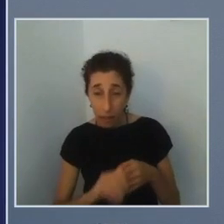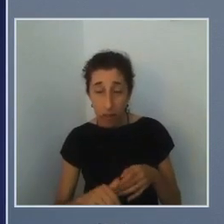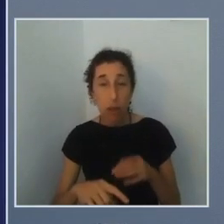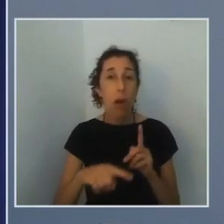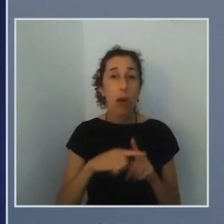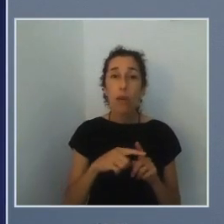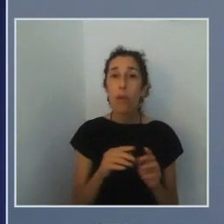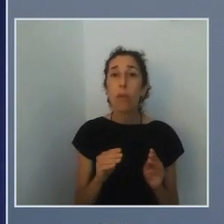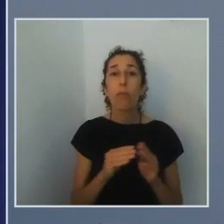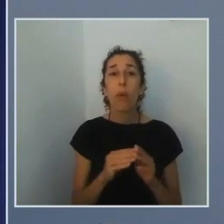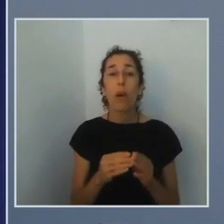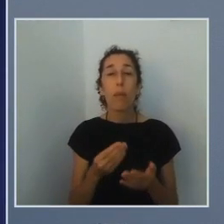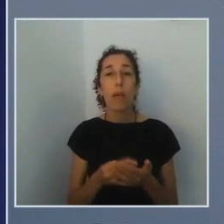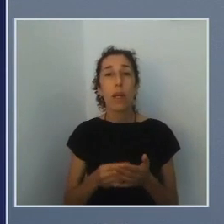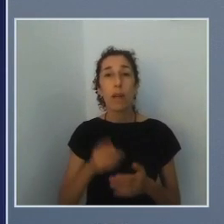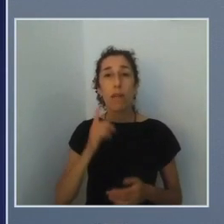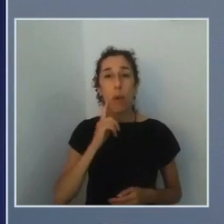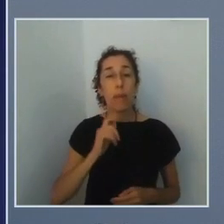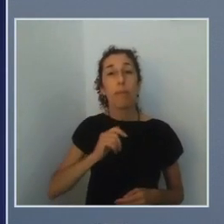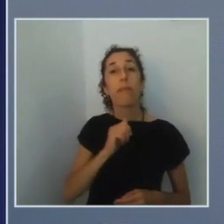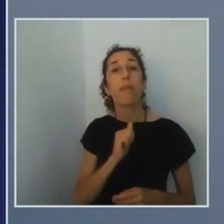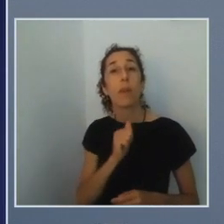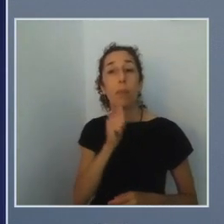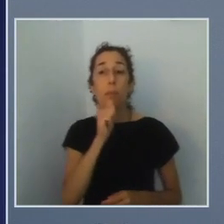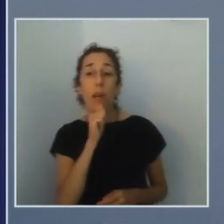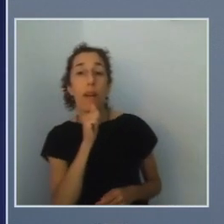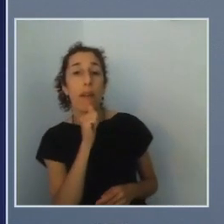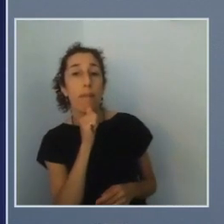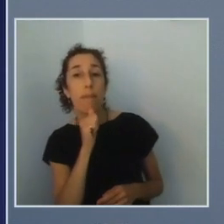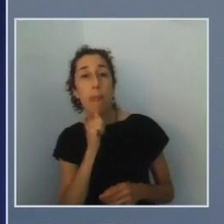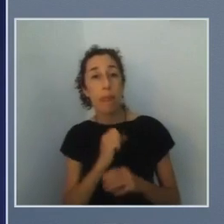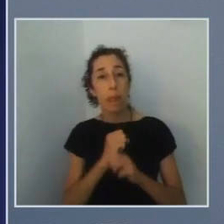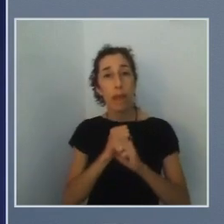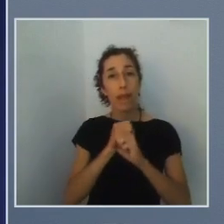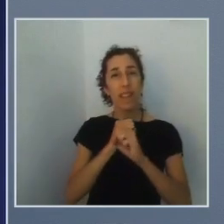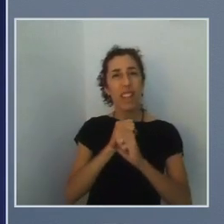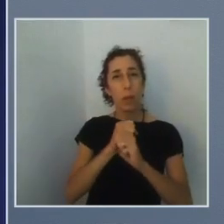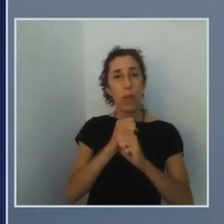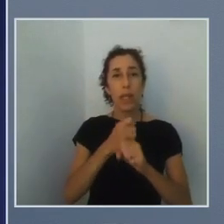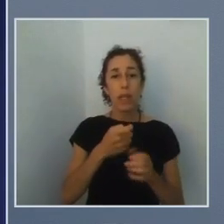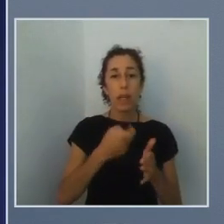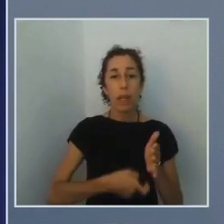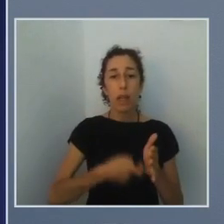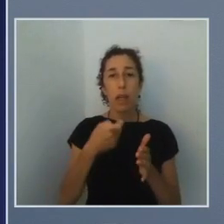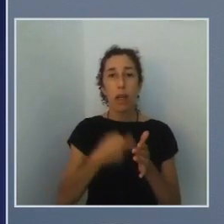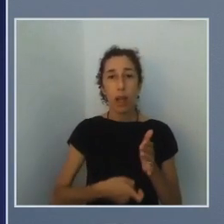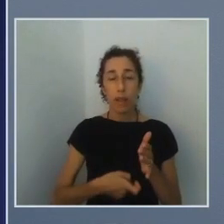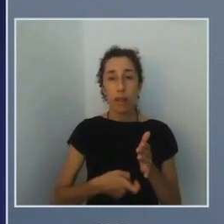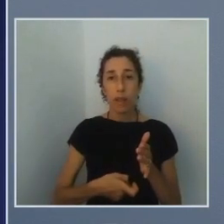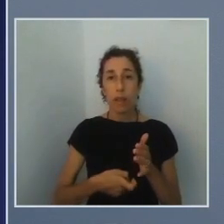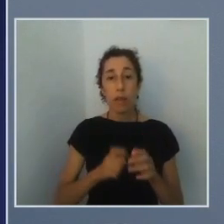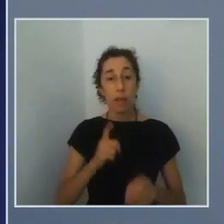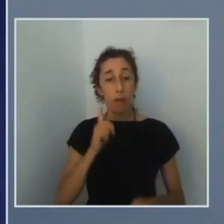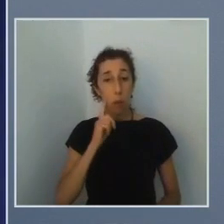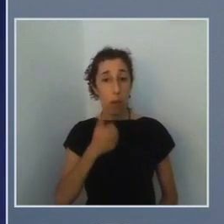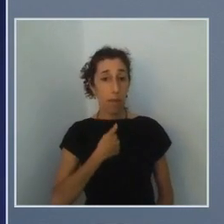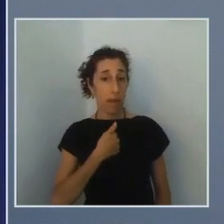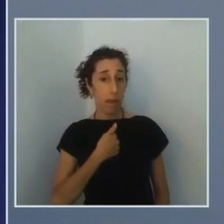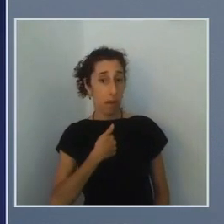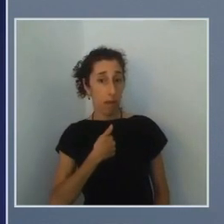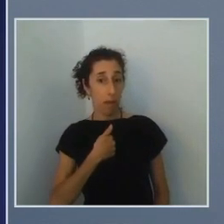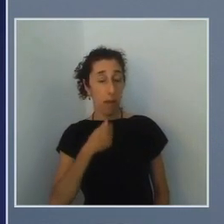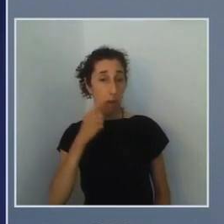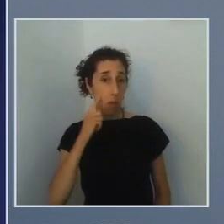costs for himself and his family without sufficient oversight on